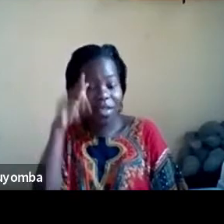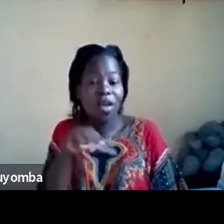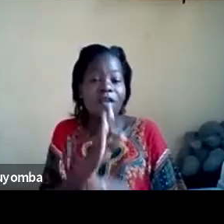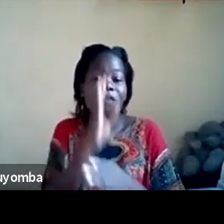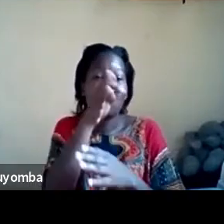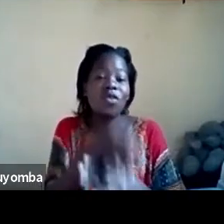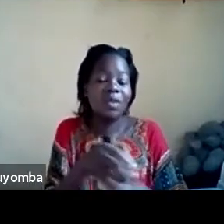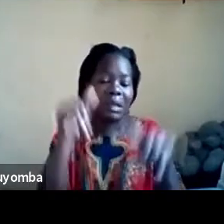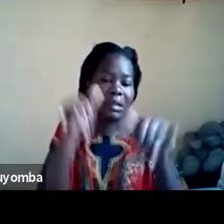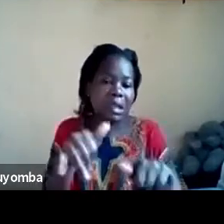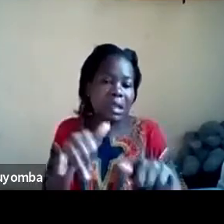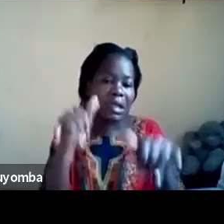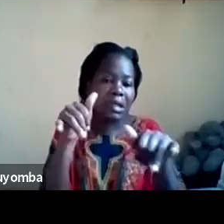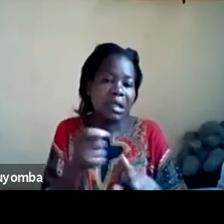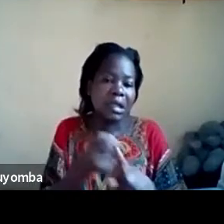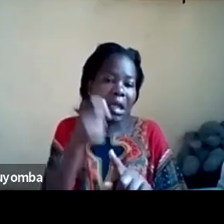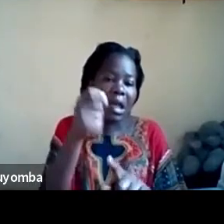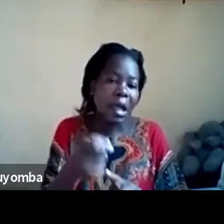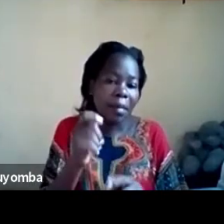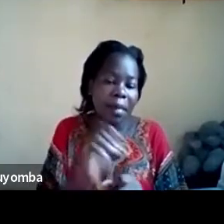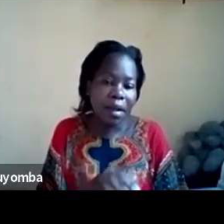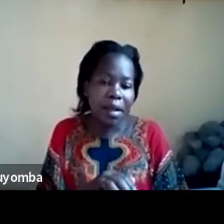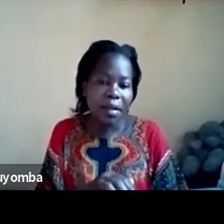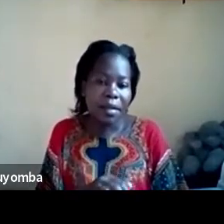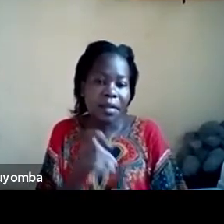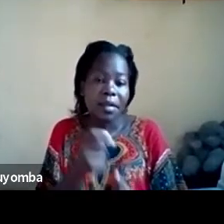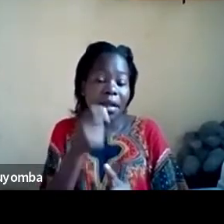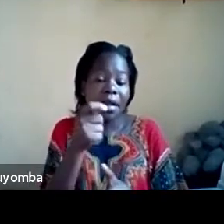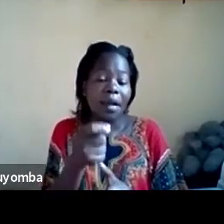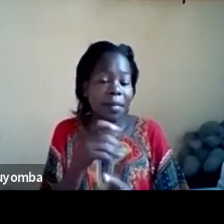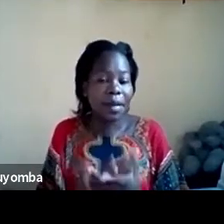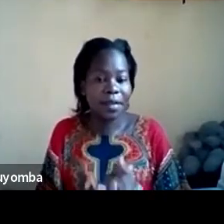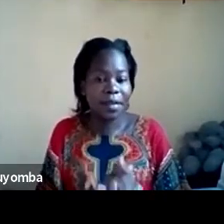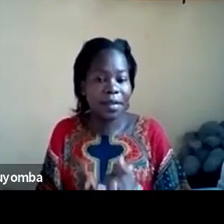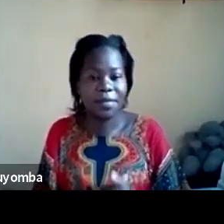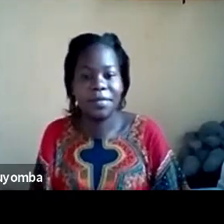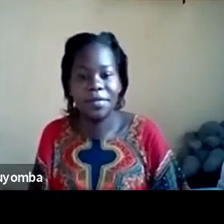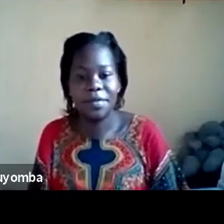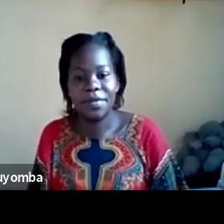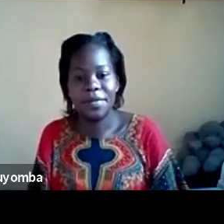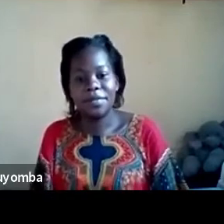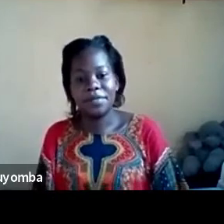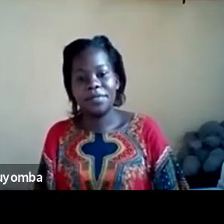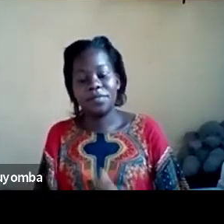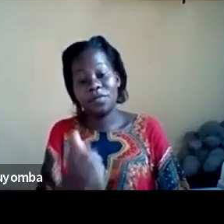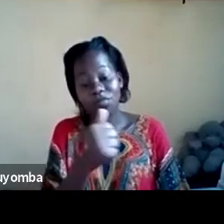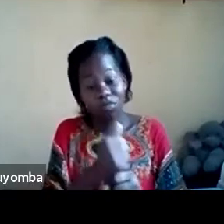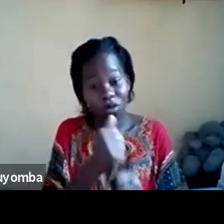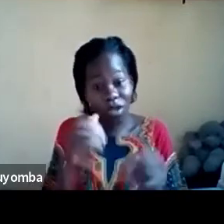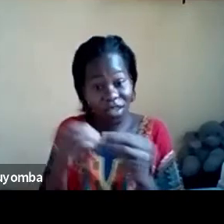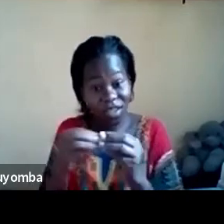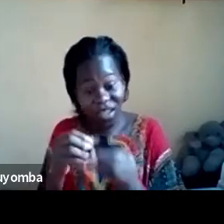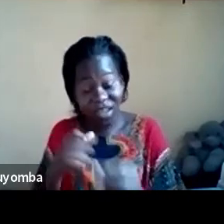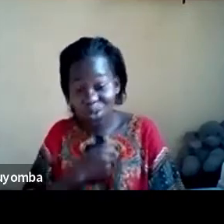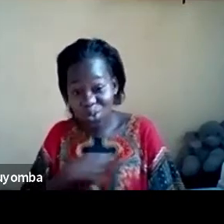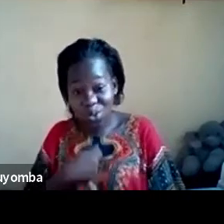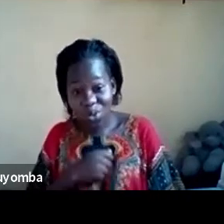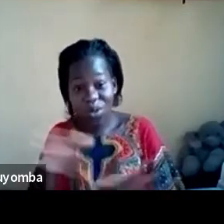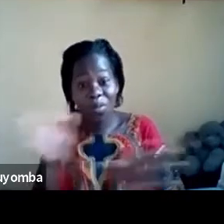in the city, in the major city, Kampala, boy, girl, you're missing it. There is a